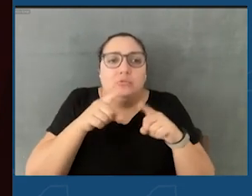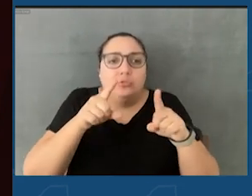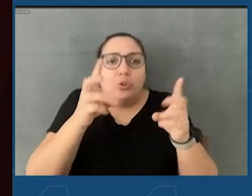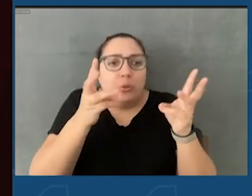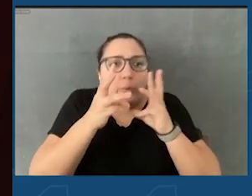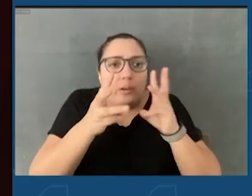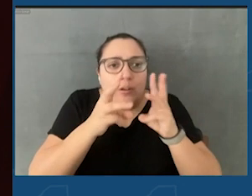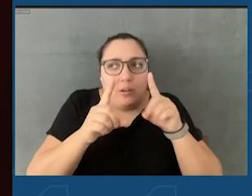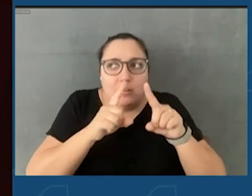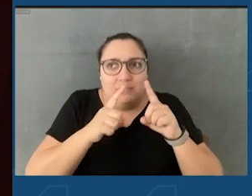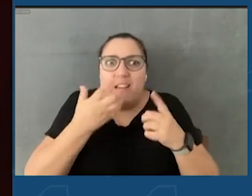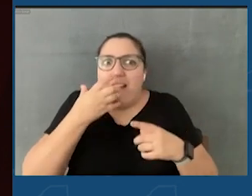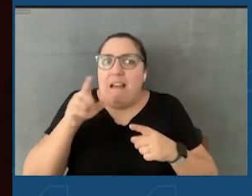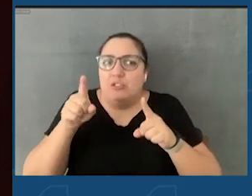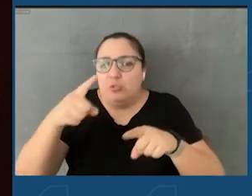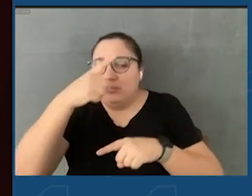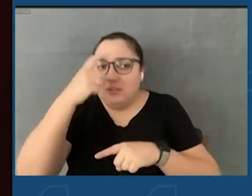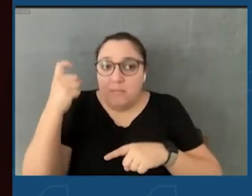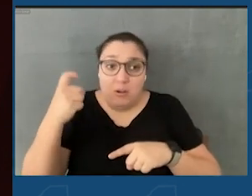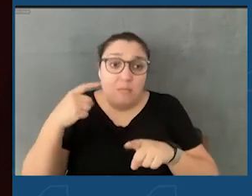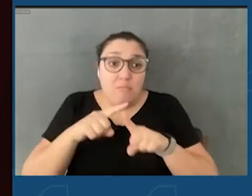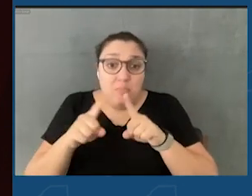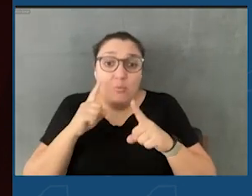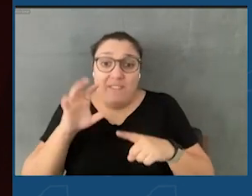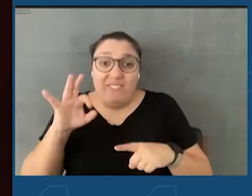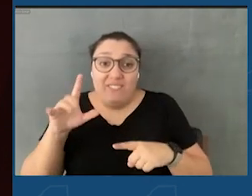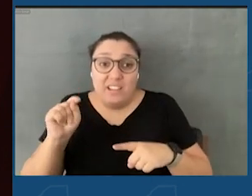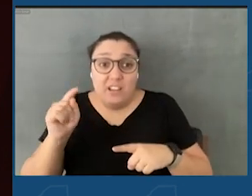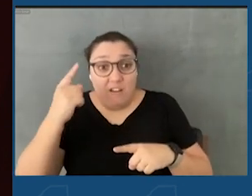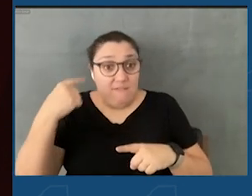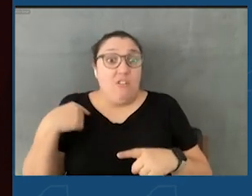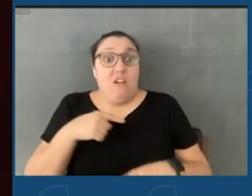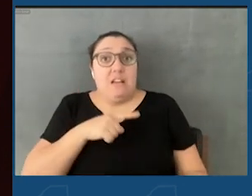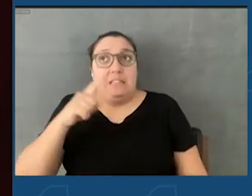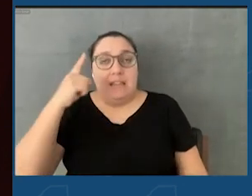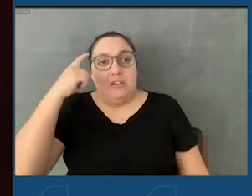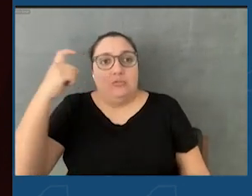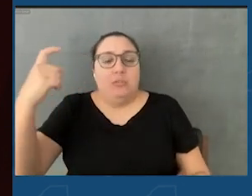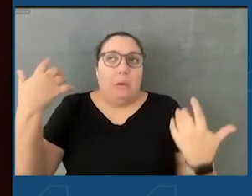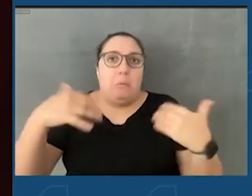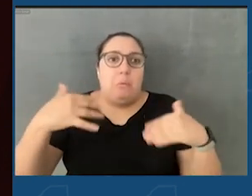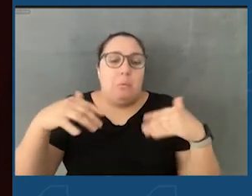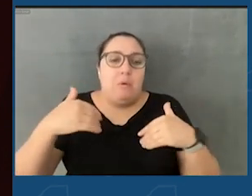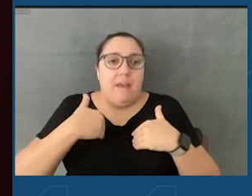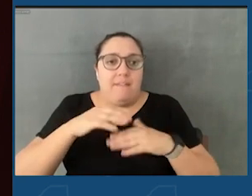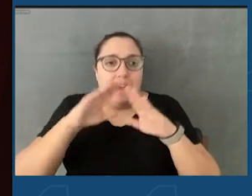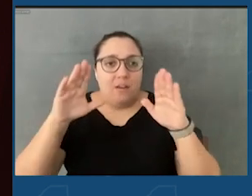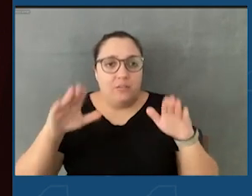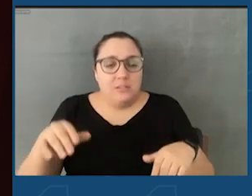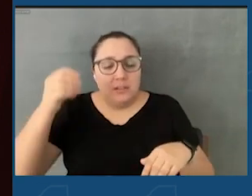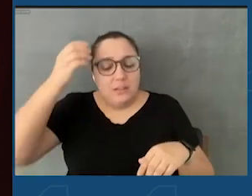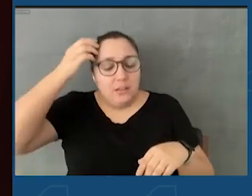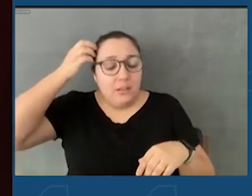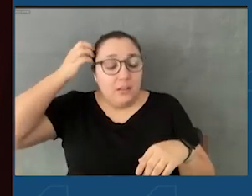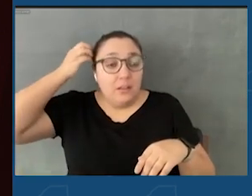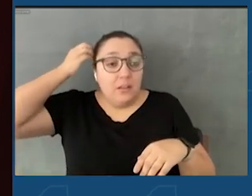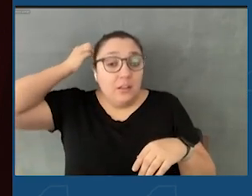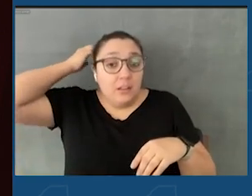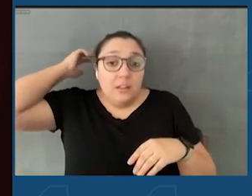there. And that was to us a dream, to have a house like that. And then my parents did even better in